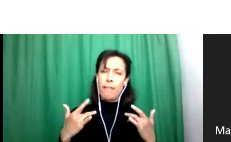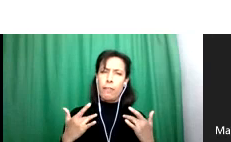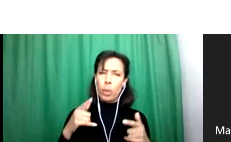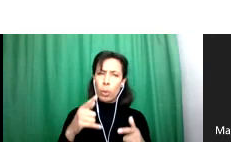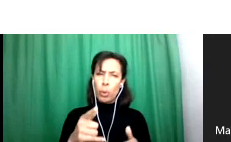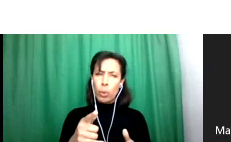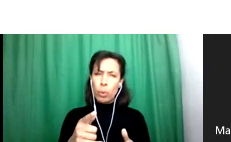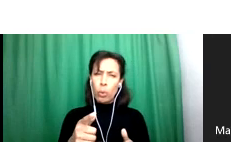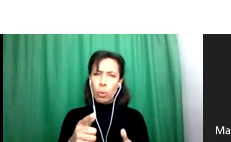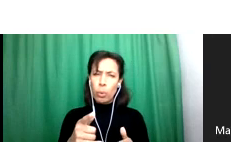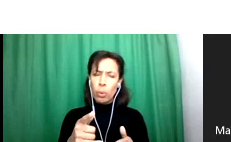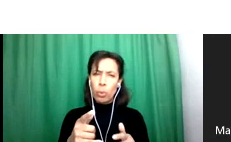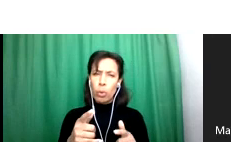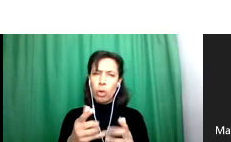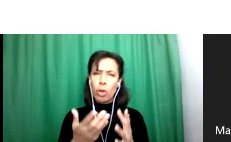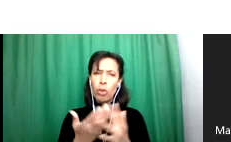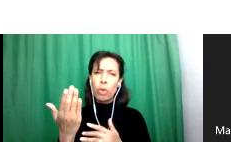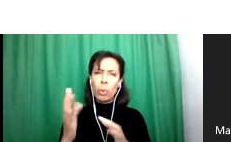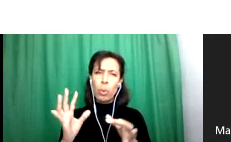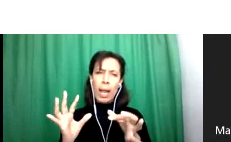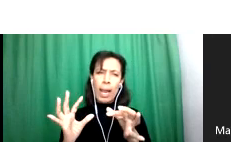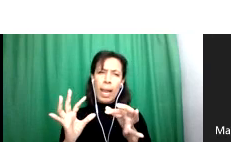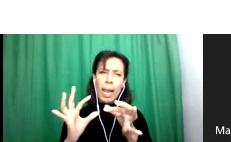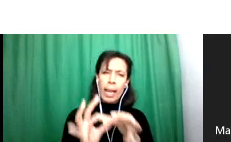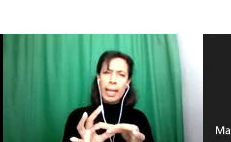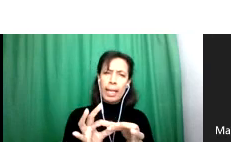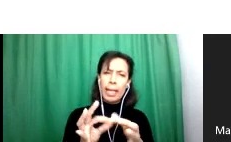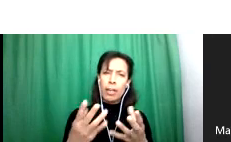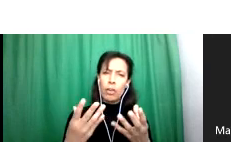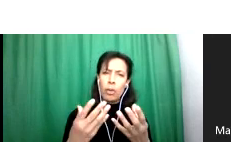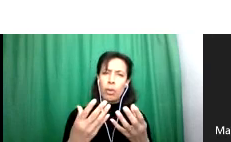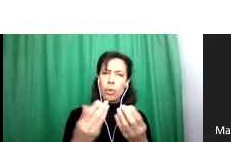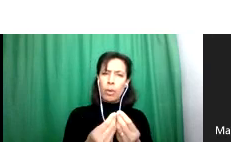author and a reference to another author.